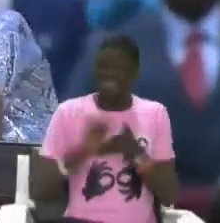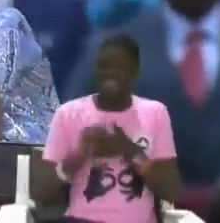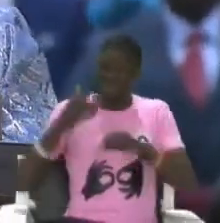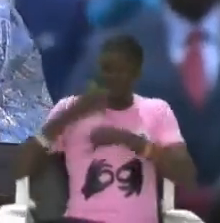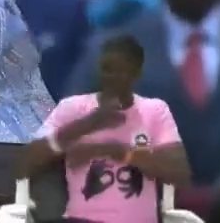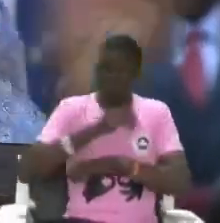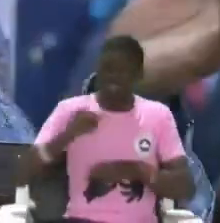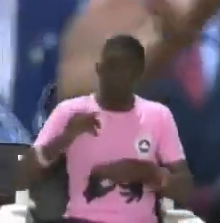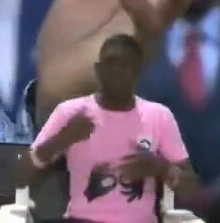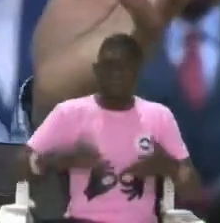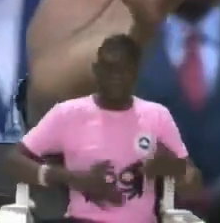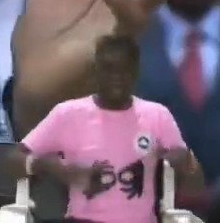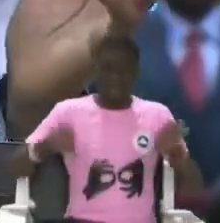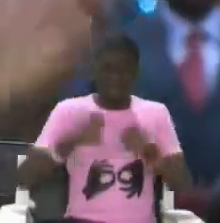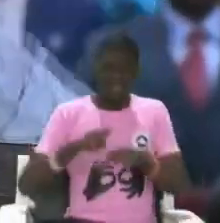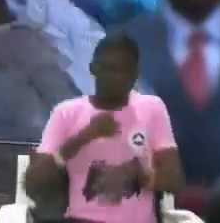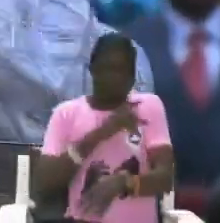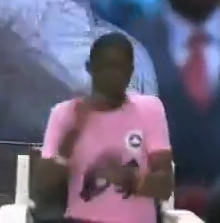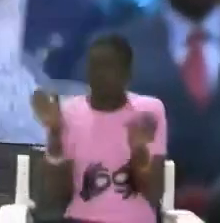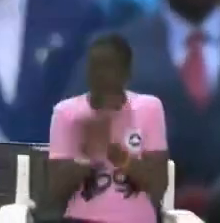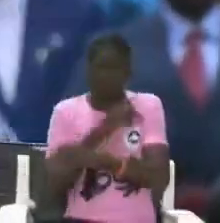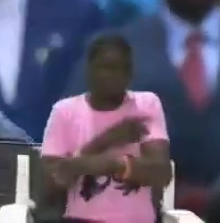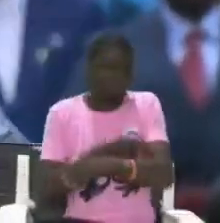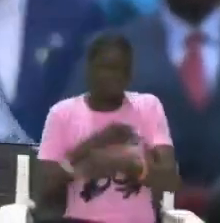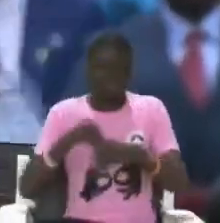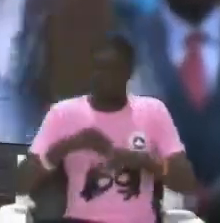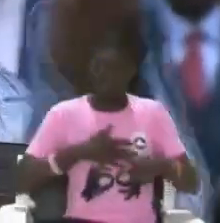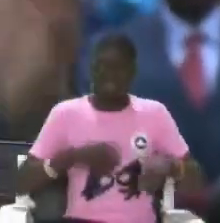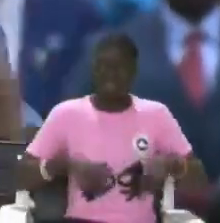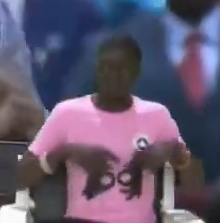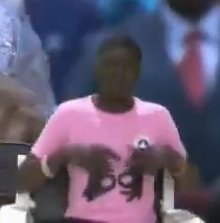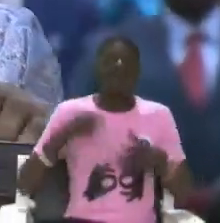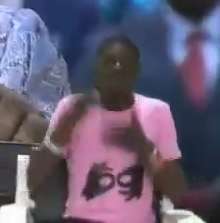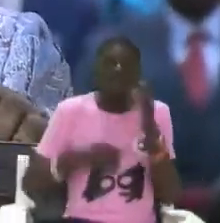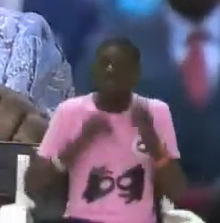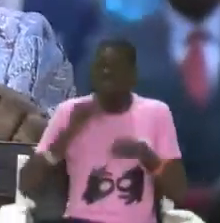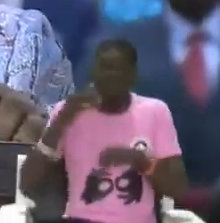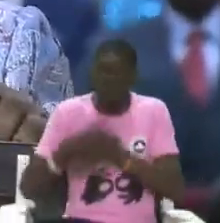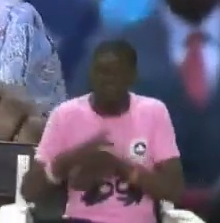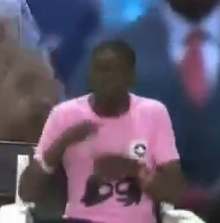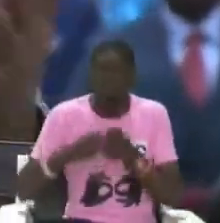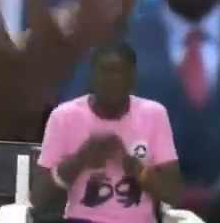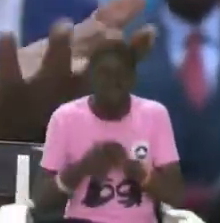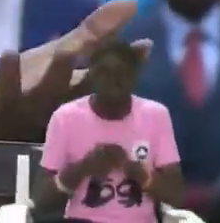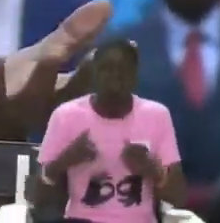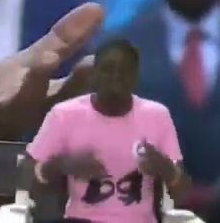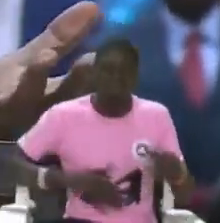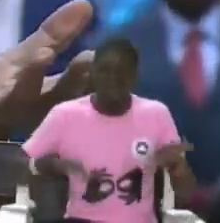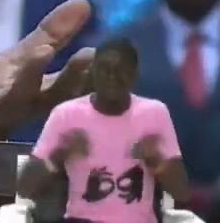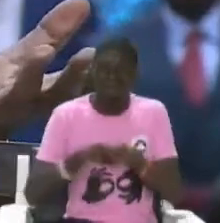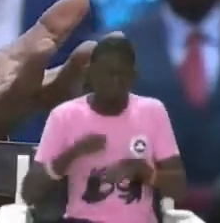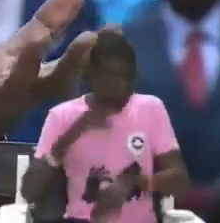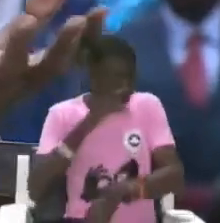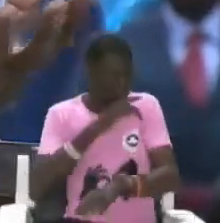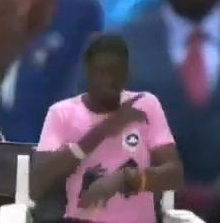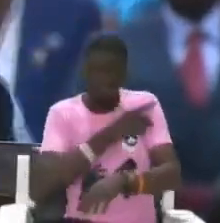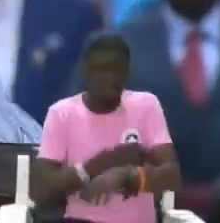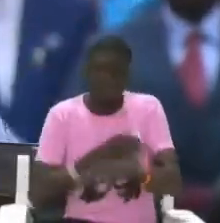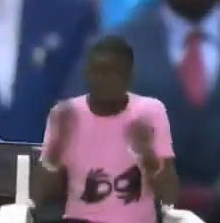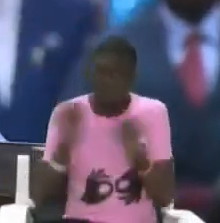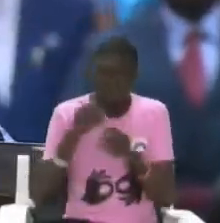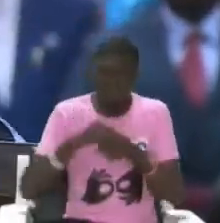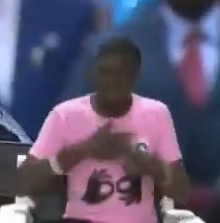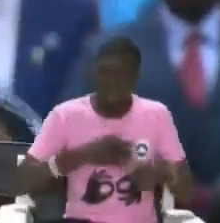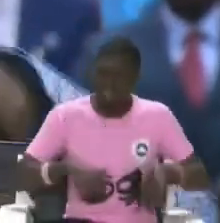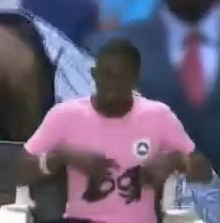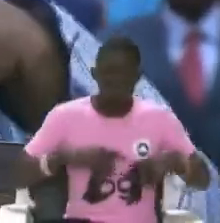tonight, whatever it may be. What is that thing that is causing barrenness in my life, oh Lord? Maybe you know it. Tell him, Baba, I know